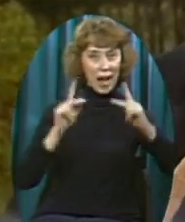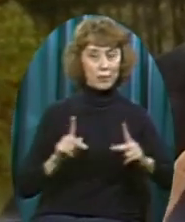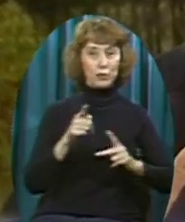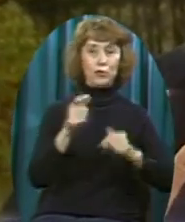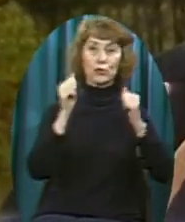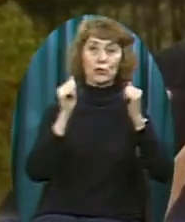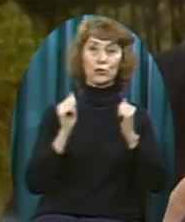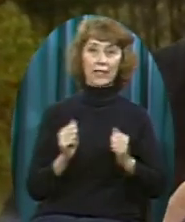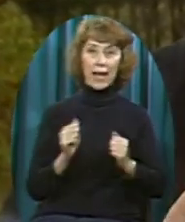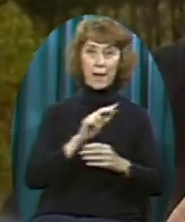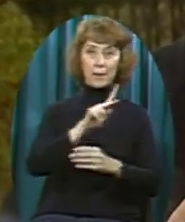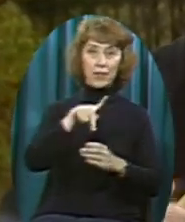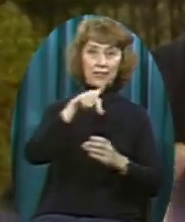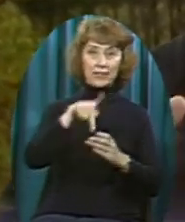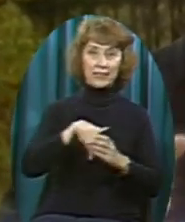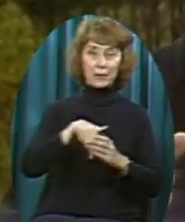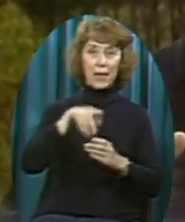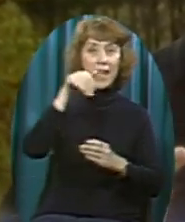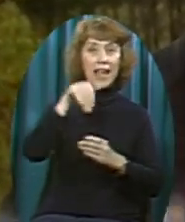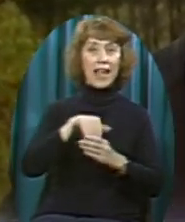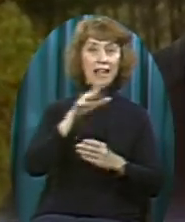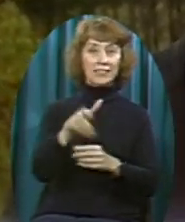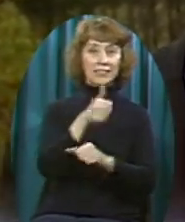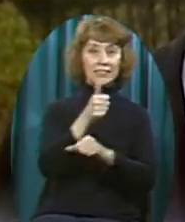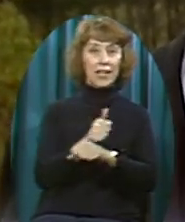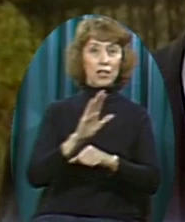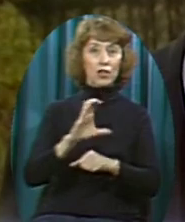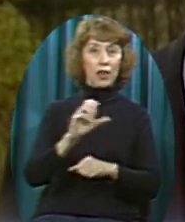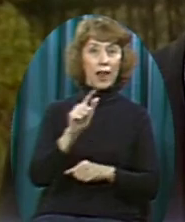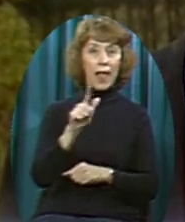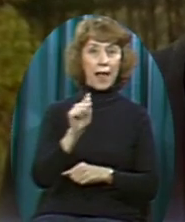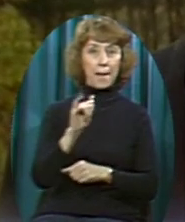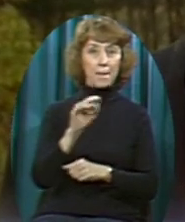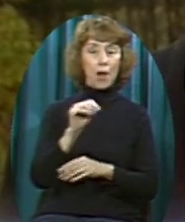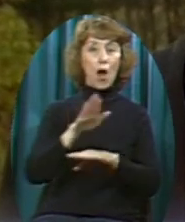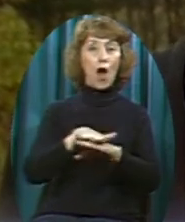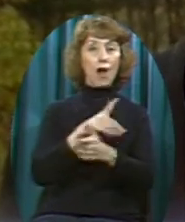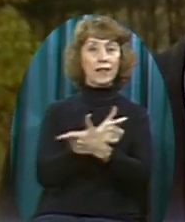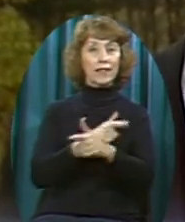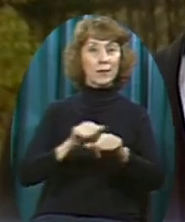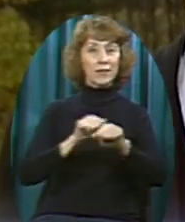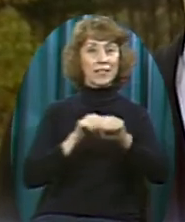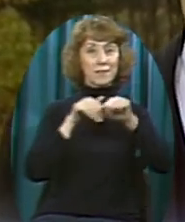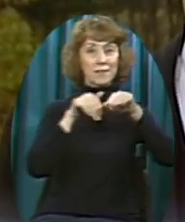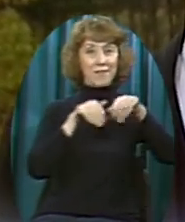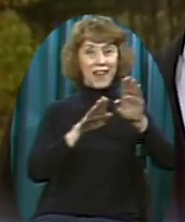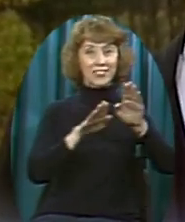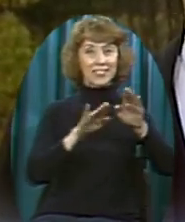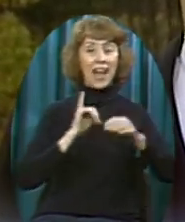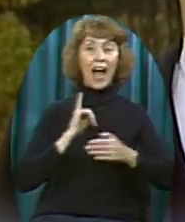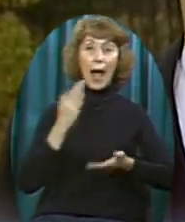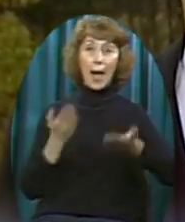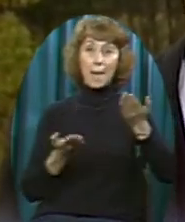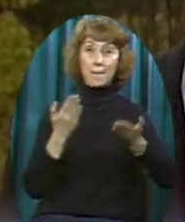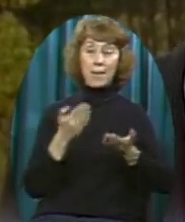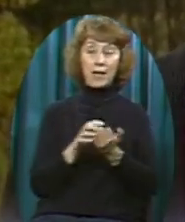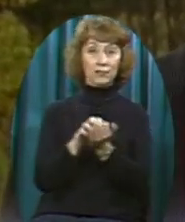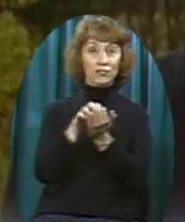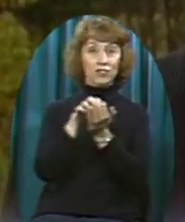you can participate in staking your claim on Liberty Mountain. I may have shocked